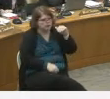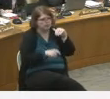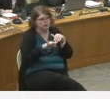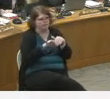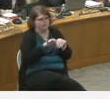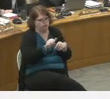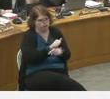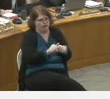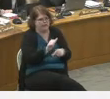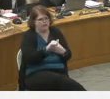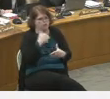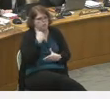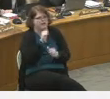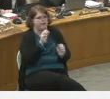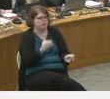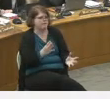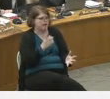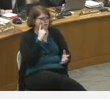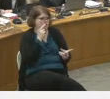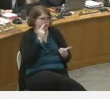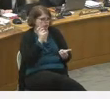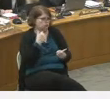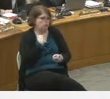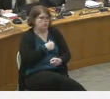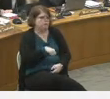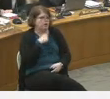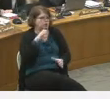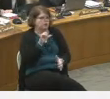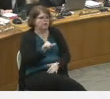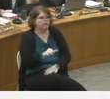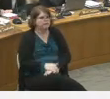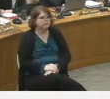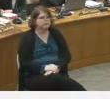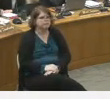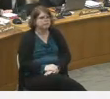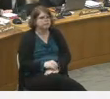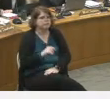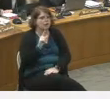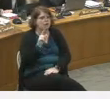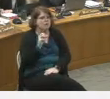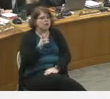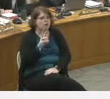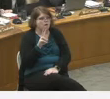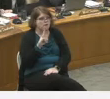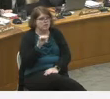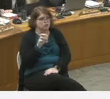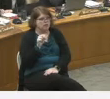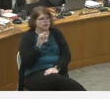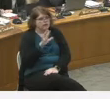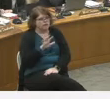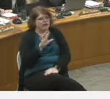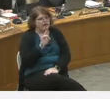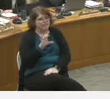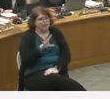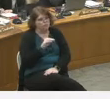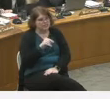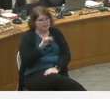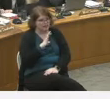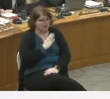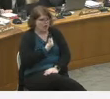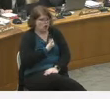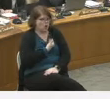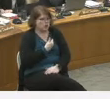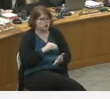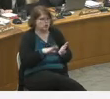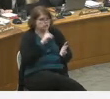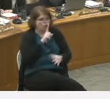in service that we can provide in Vision so we're proud to do that low vision about 85 percent of our our population is low